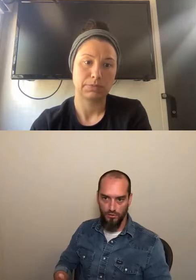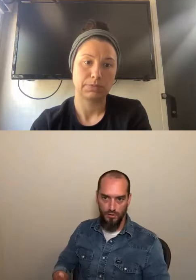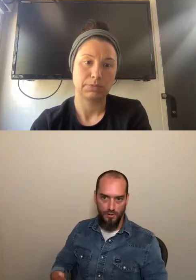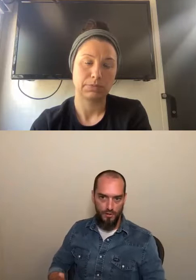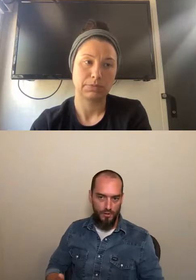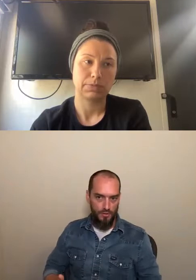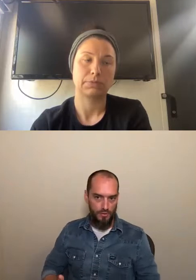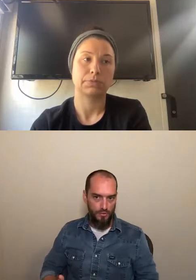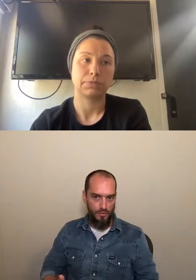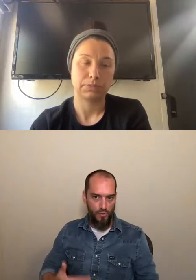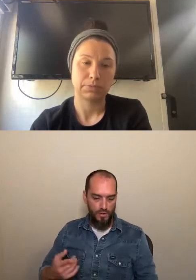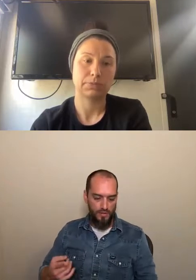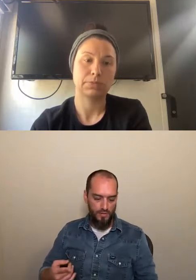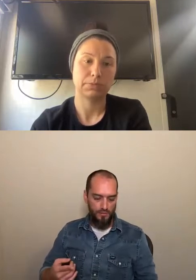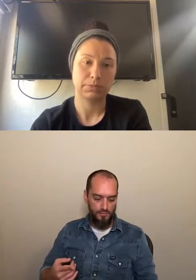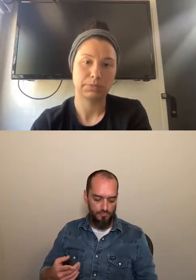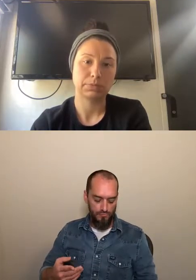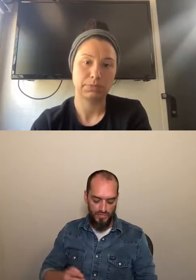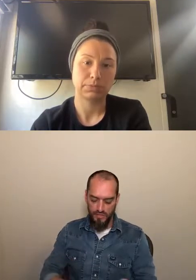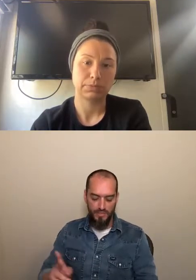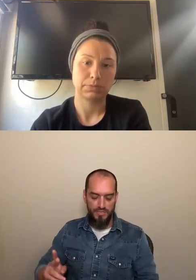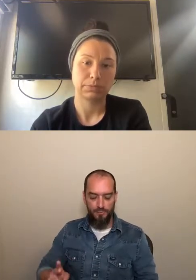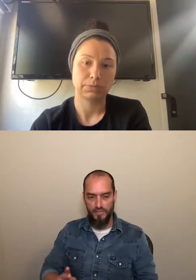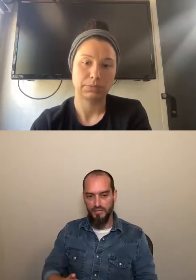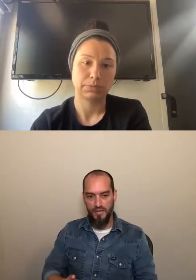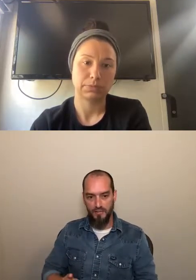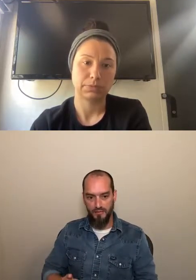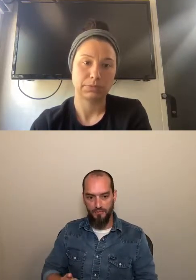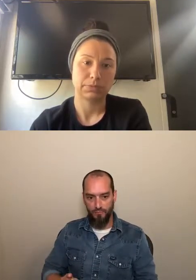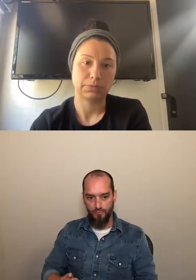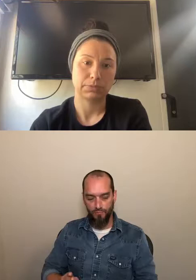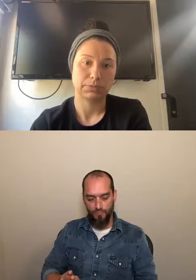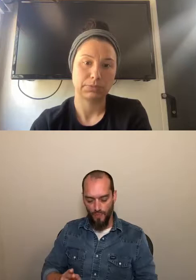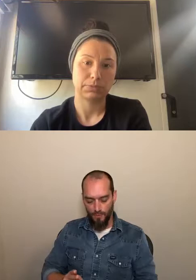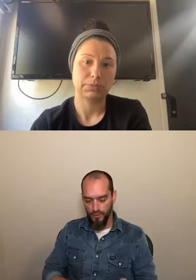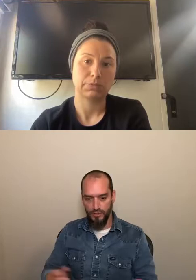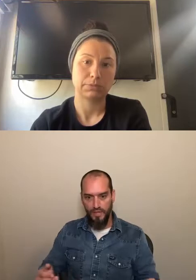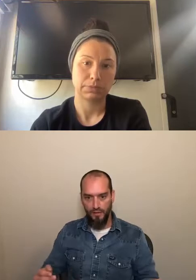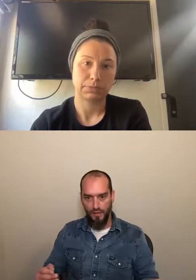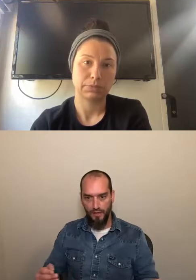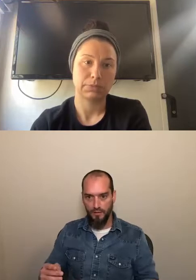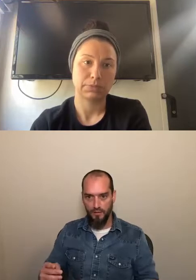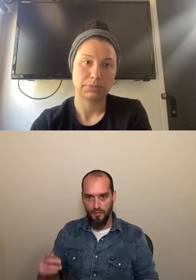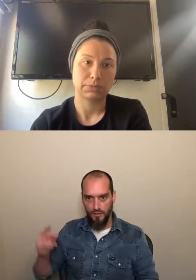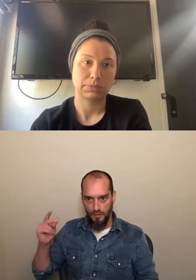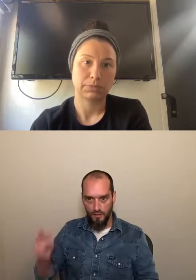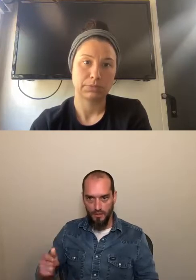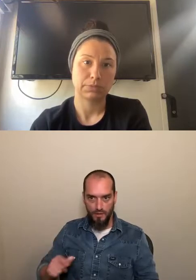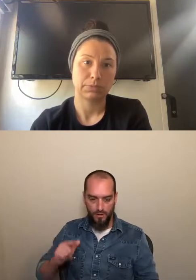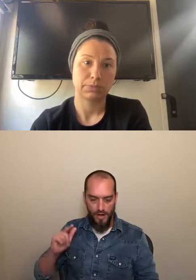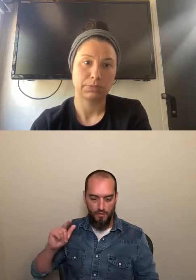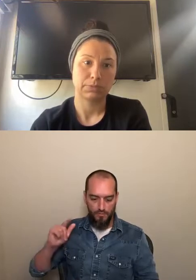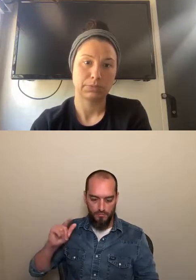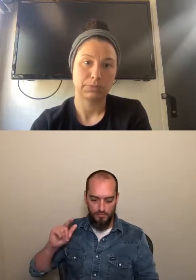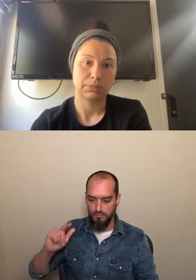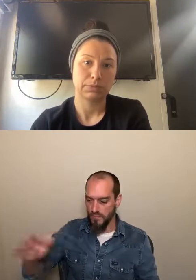all. They're walking in, seeing how many samples they can take, pushing that limit, and